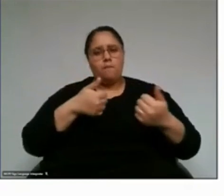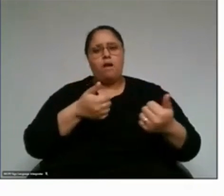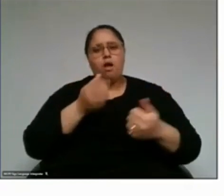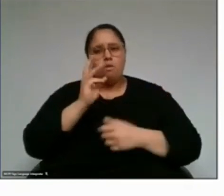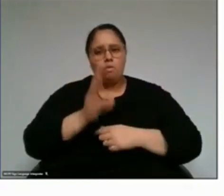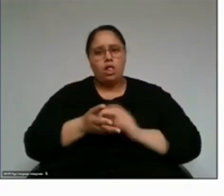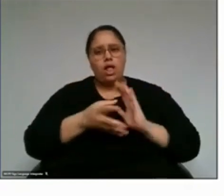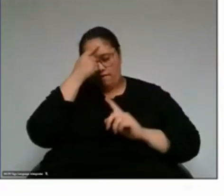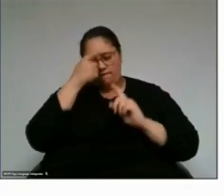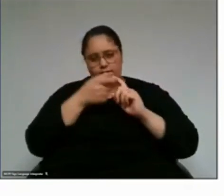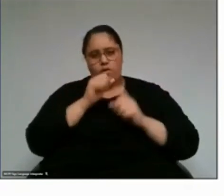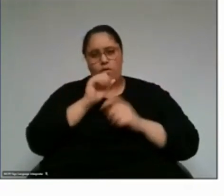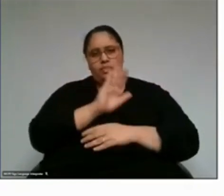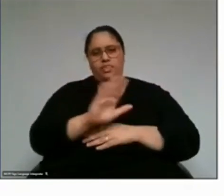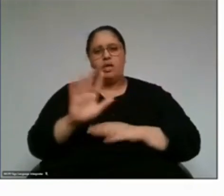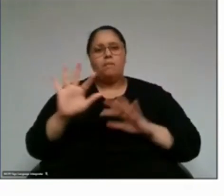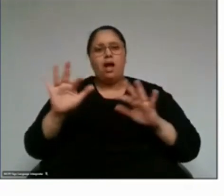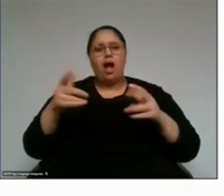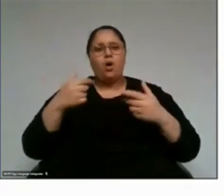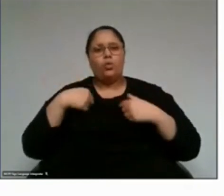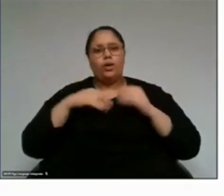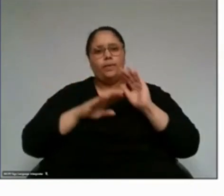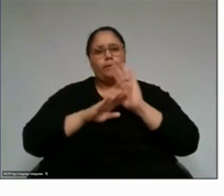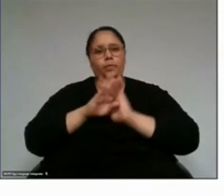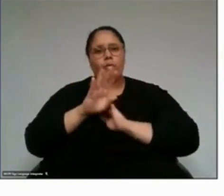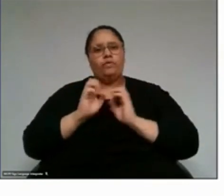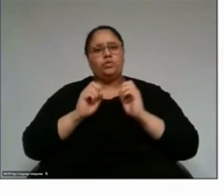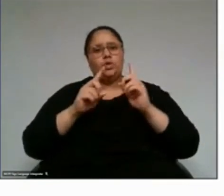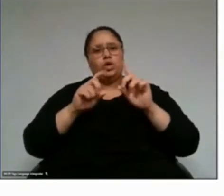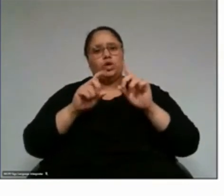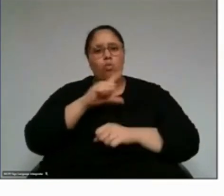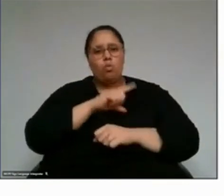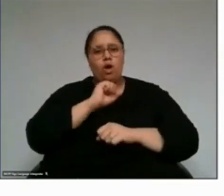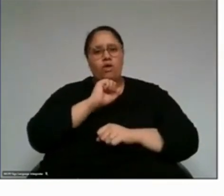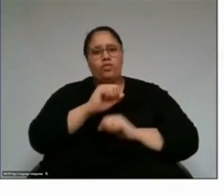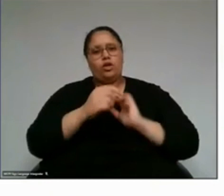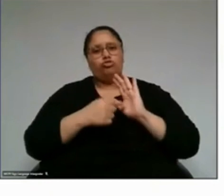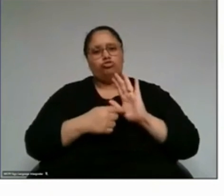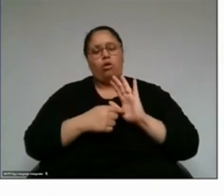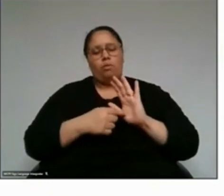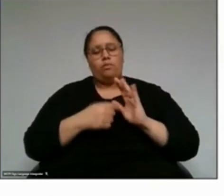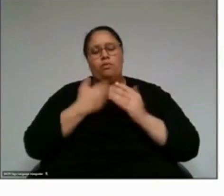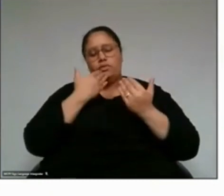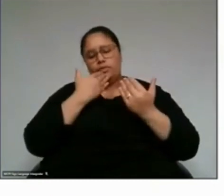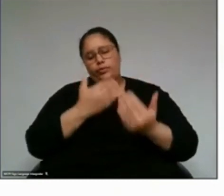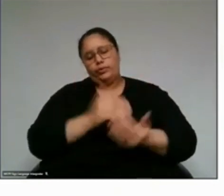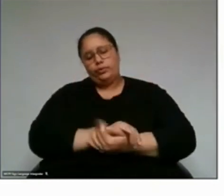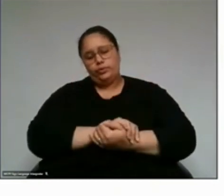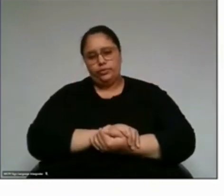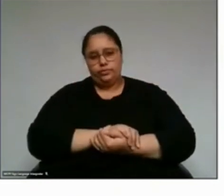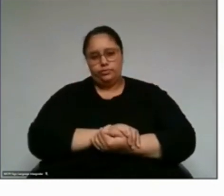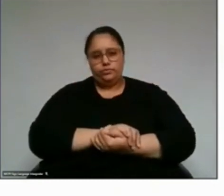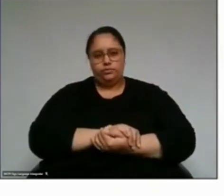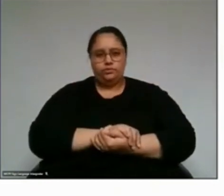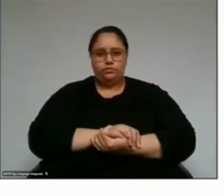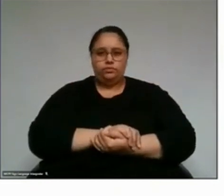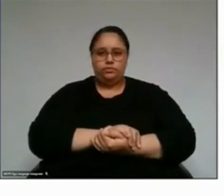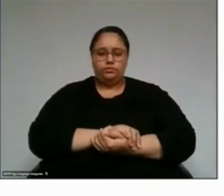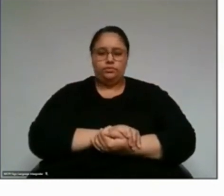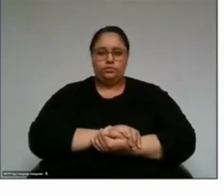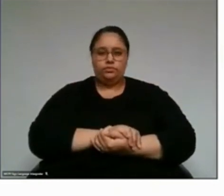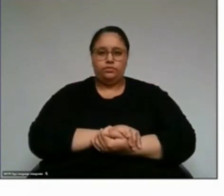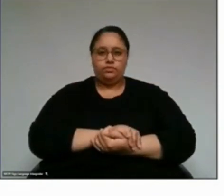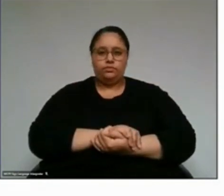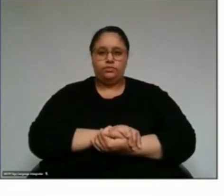learn from them how do we improve our education system, because the example, I thank you. Thank you, the Honourable Christians. I